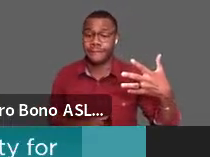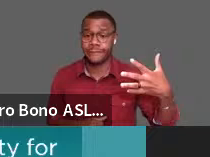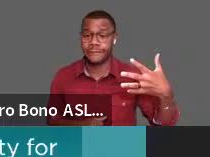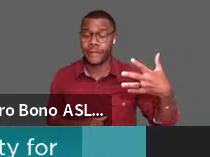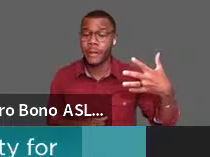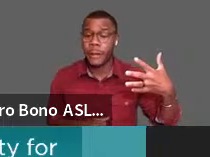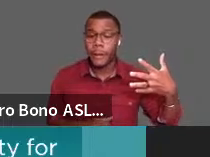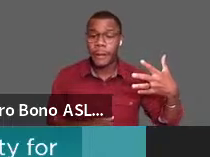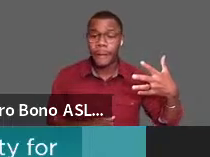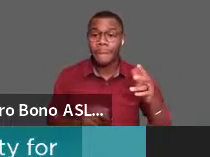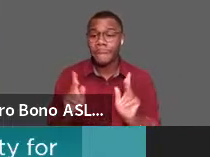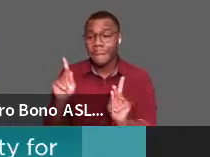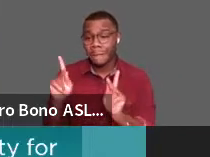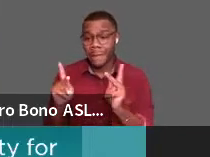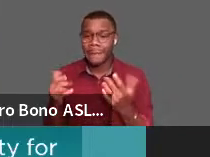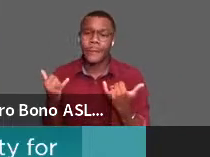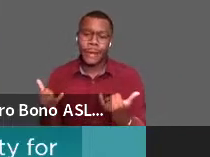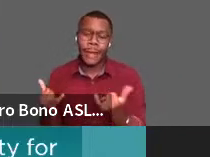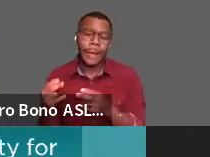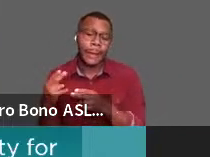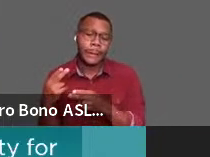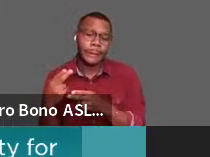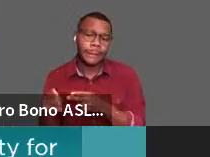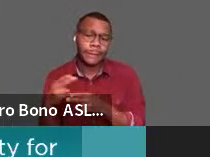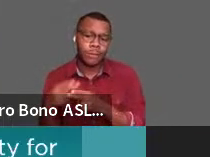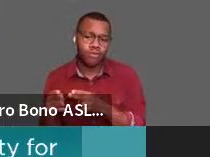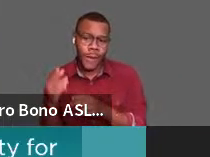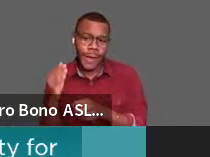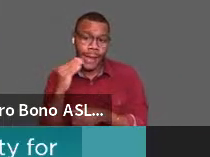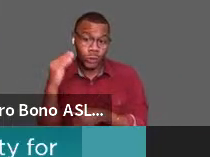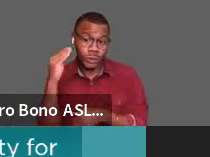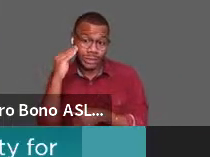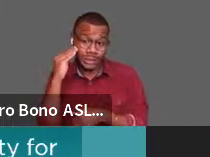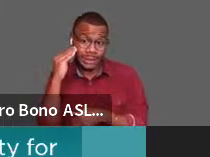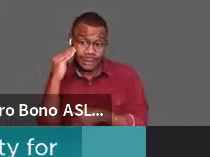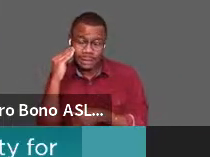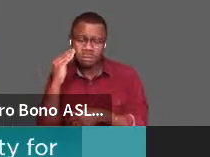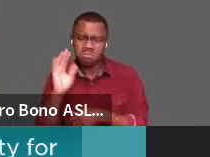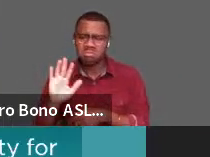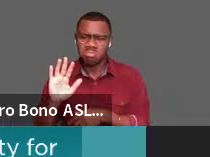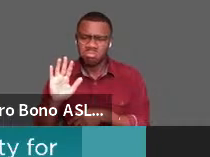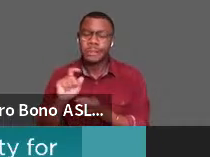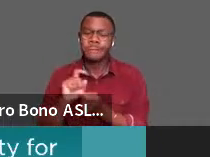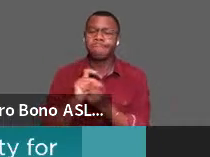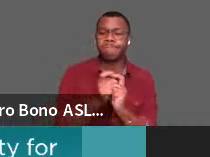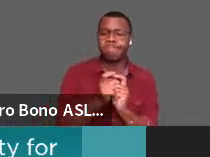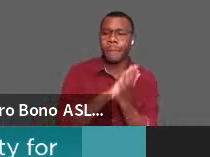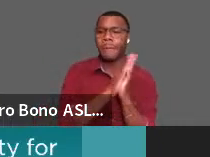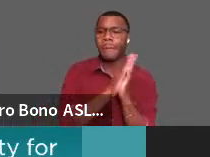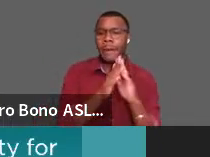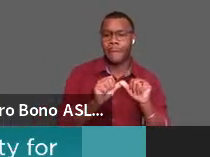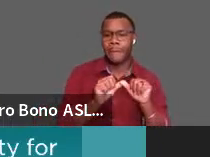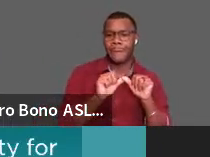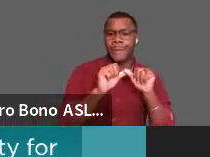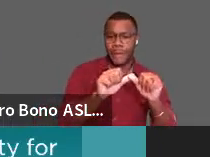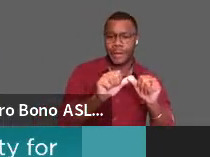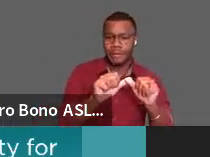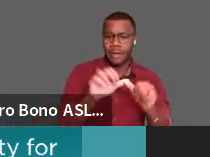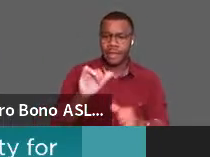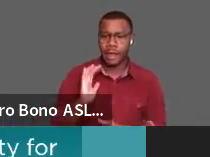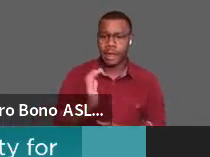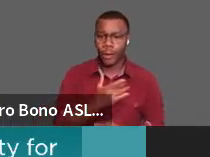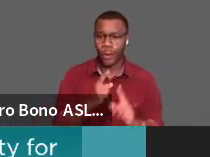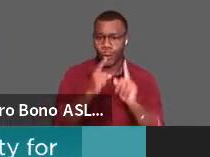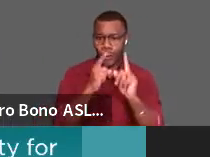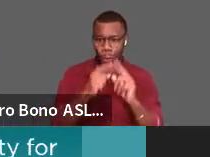in temporary or interim housing into permanent housing options. We also need to focus our efforts